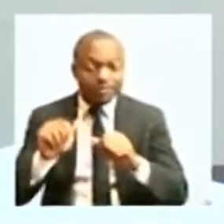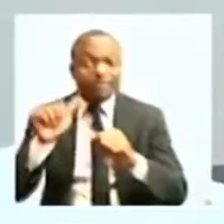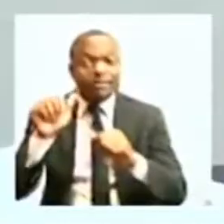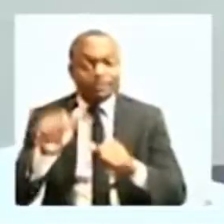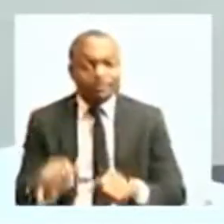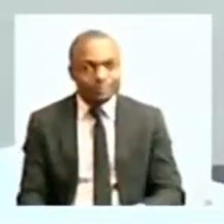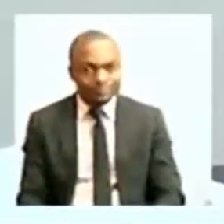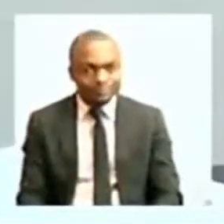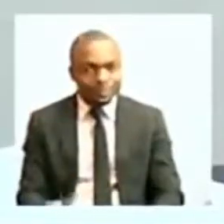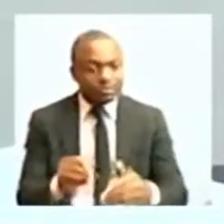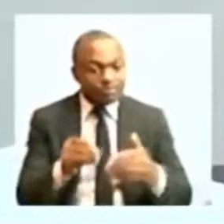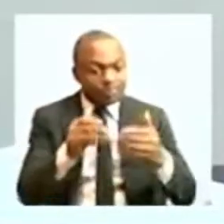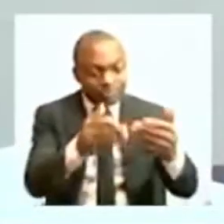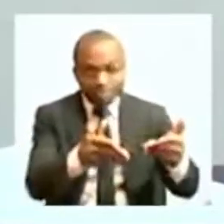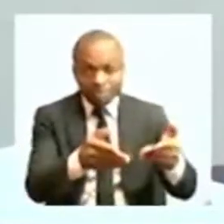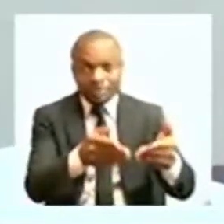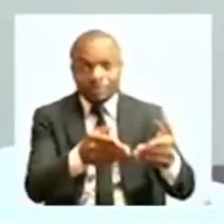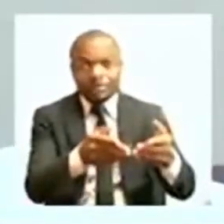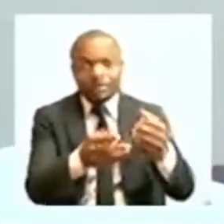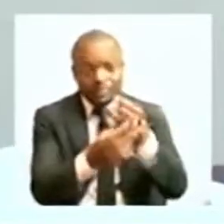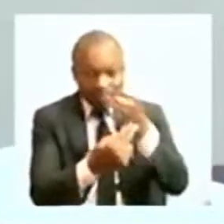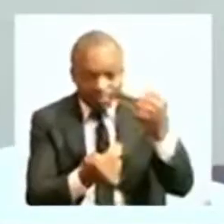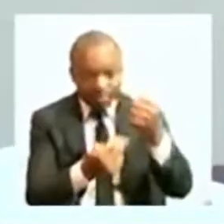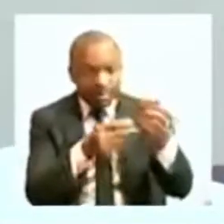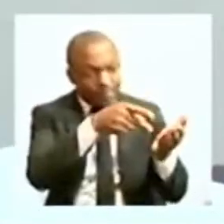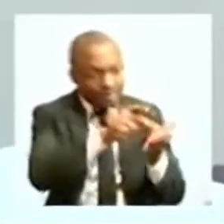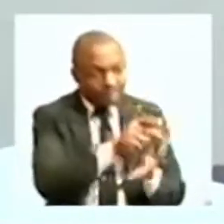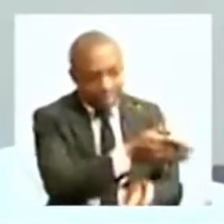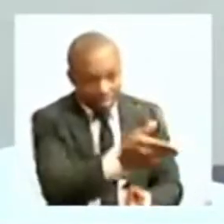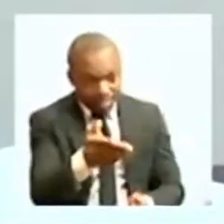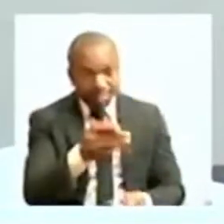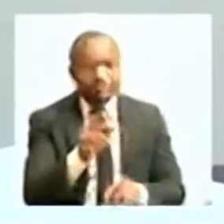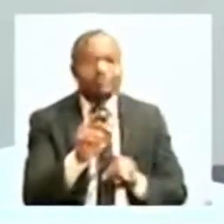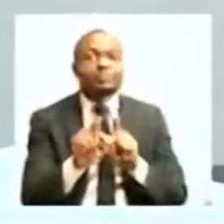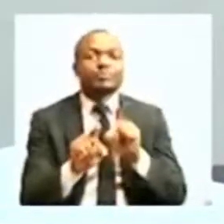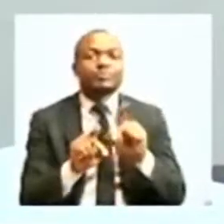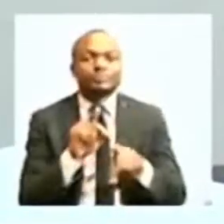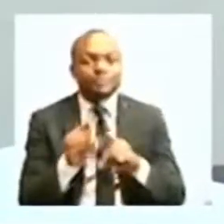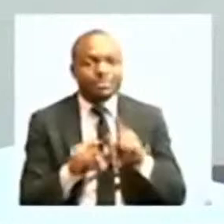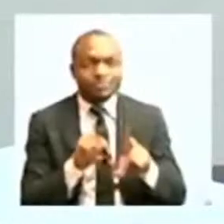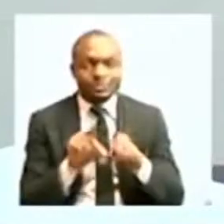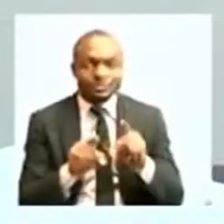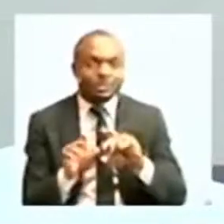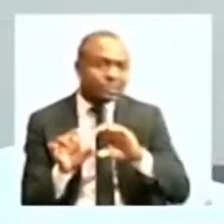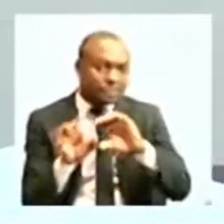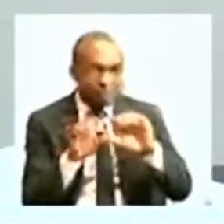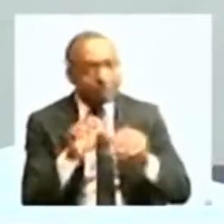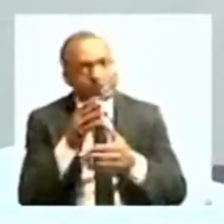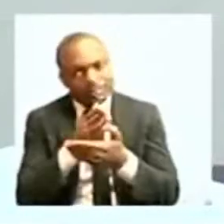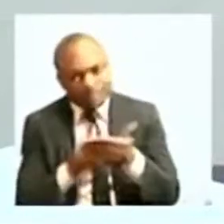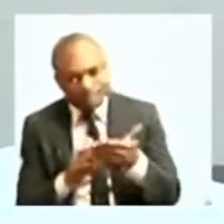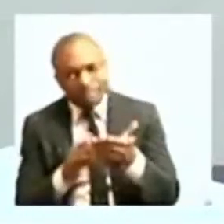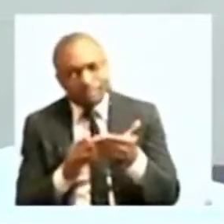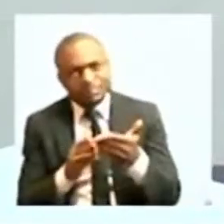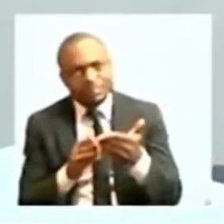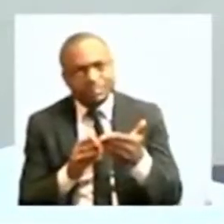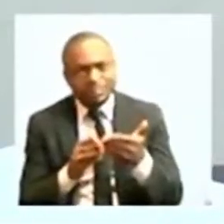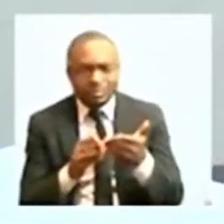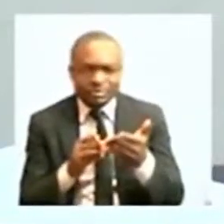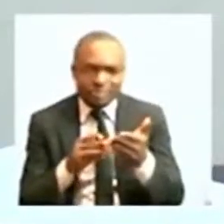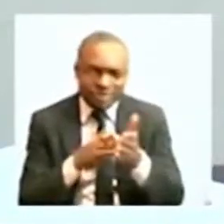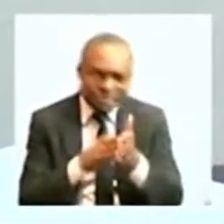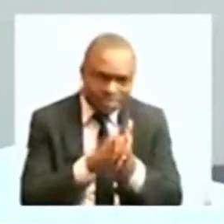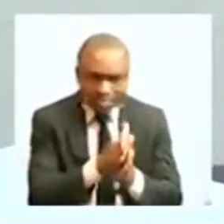Then we take to the bank as a conduit, pay these, although they do some little vetting. But if they are got